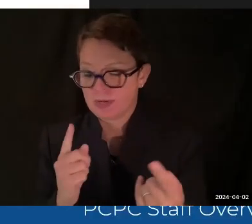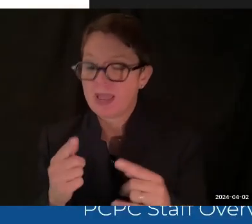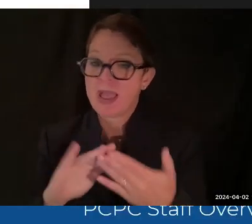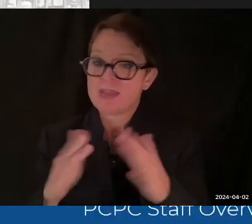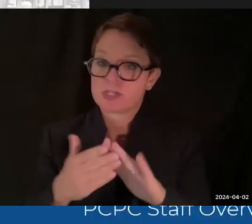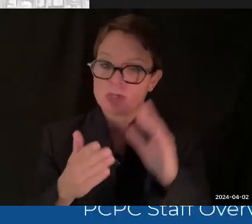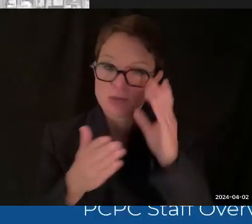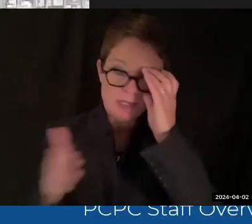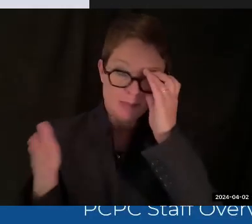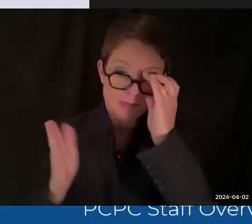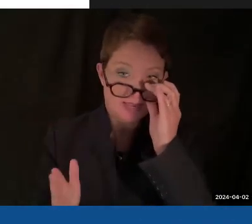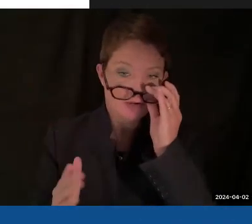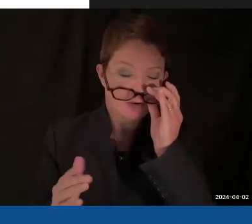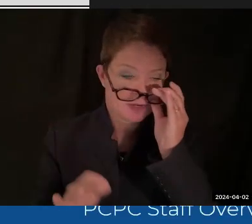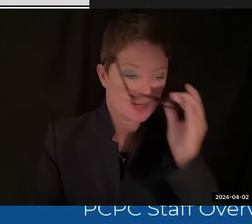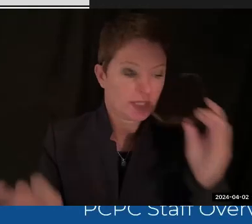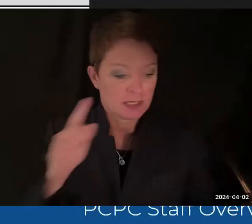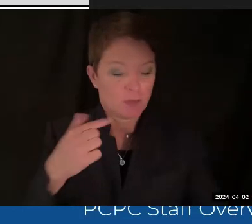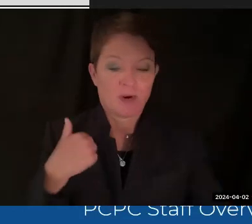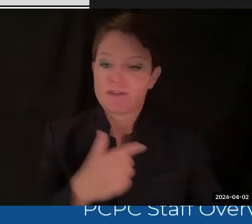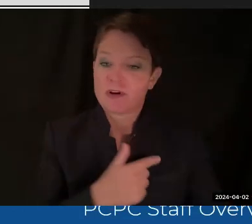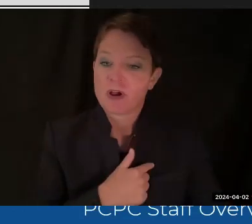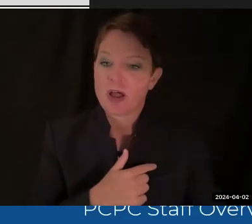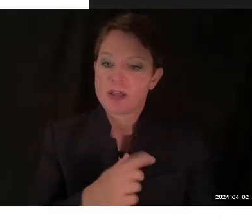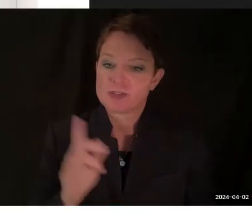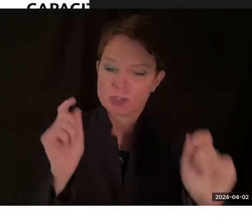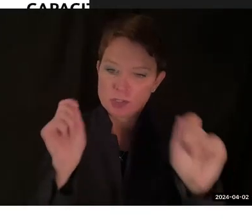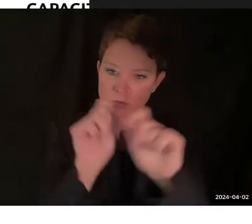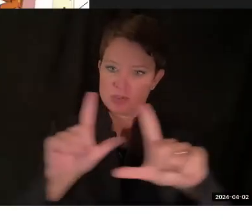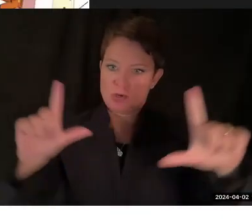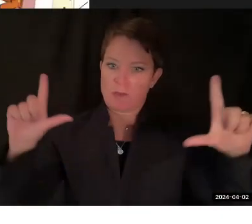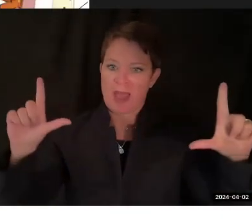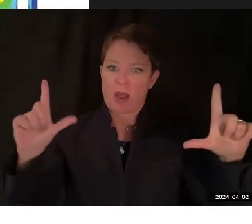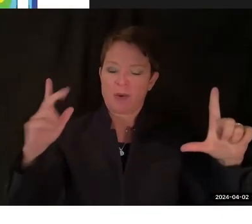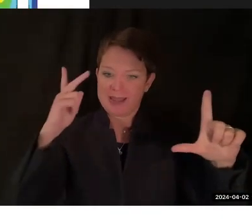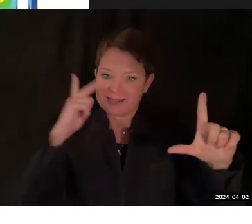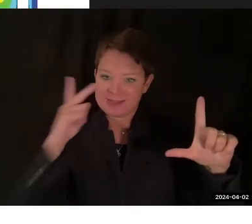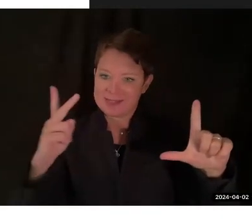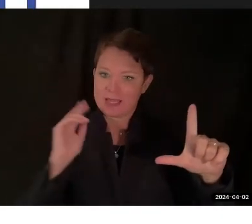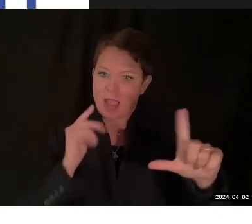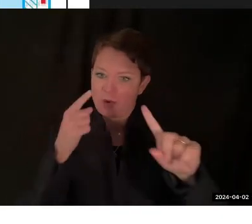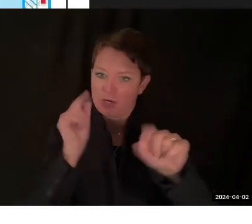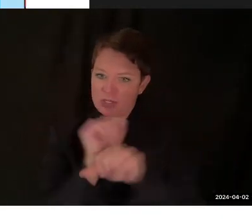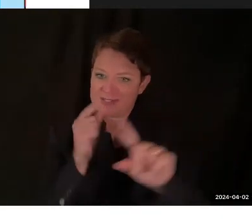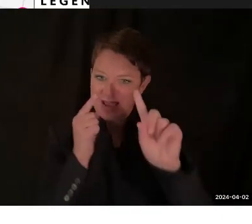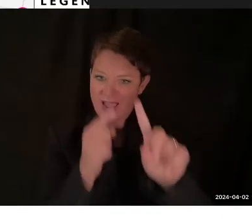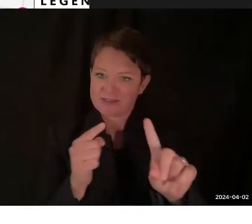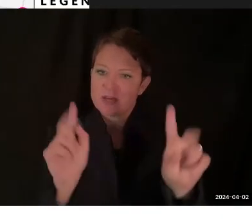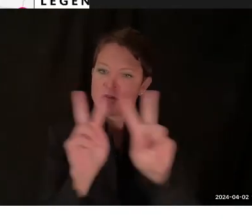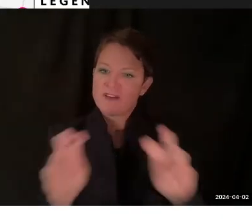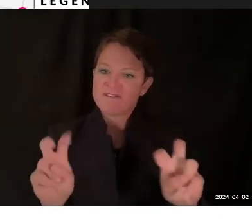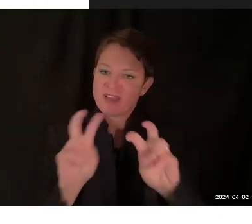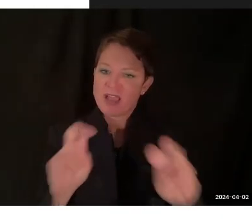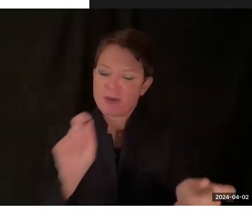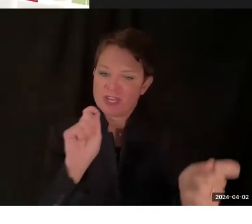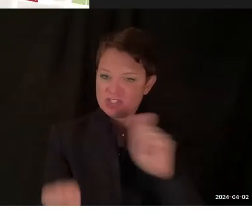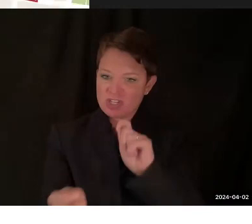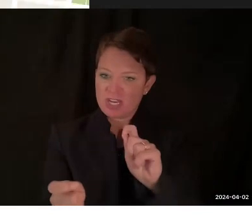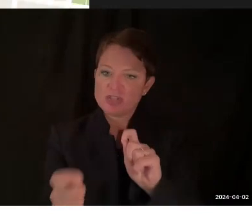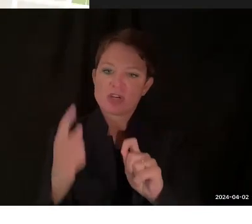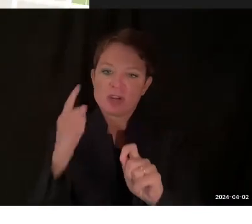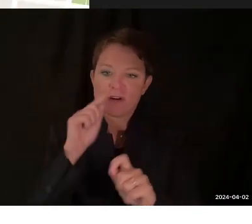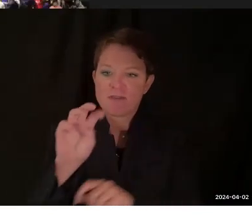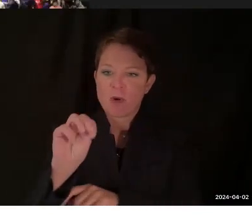community planner, it's important for us to zoom out and think about our task today, which is to evaluate a change to a master